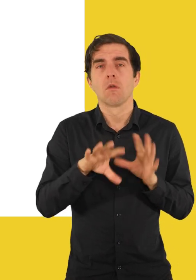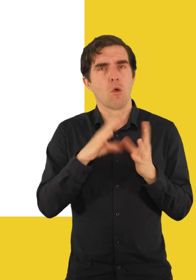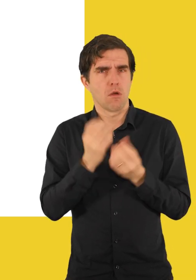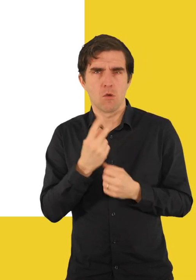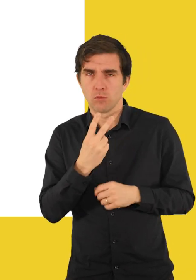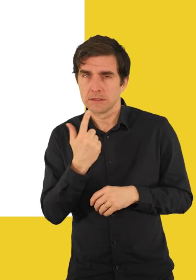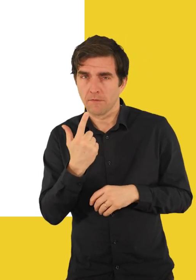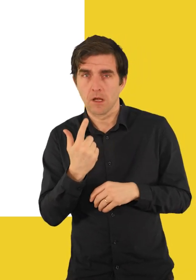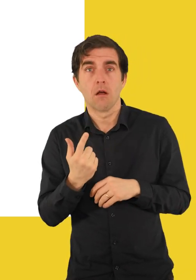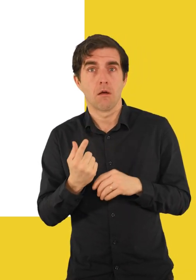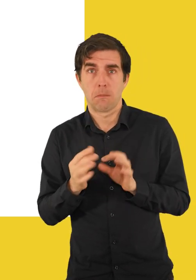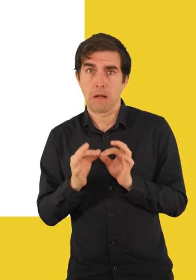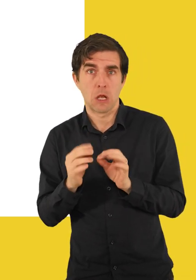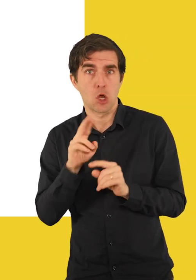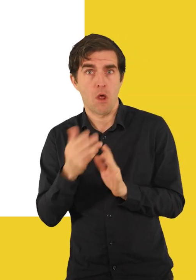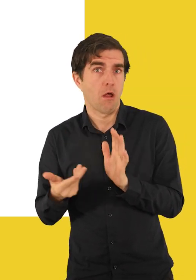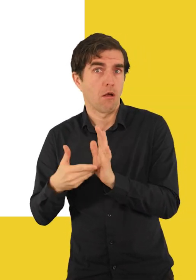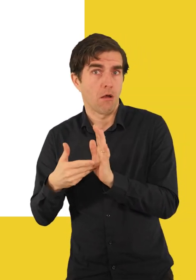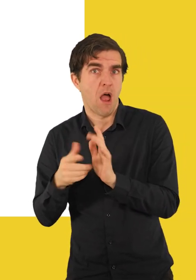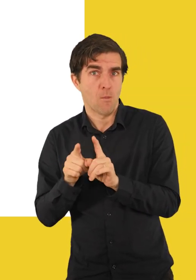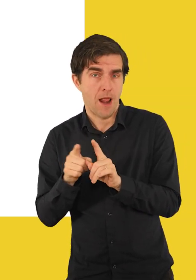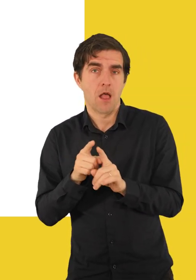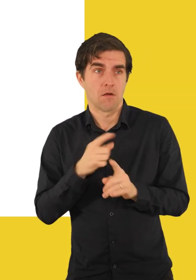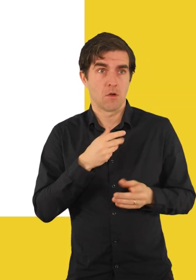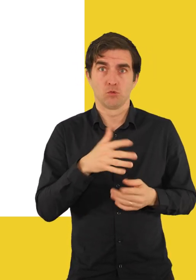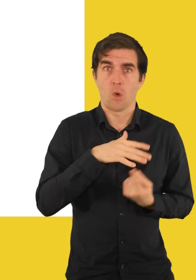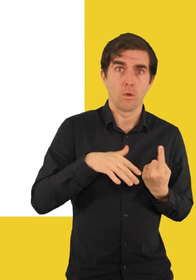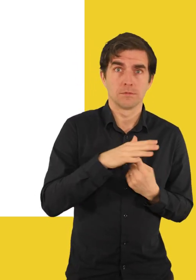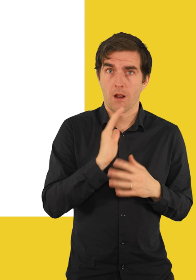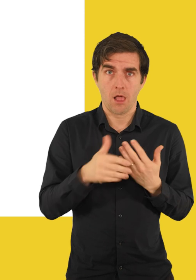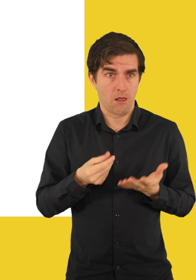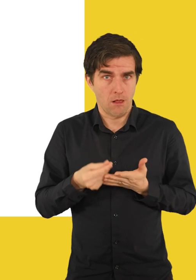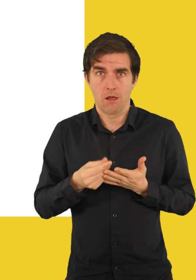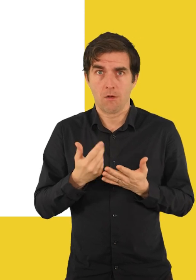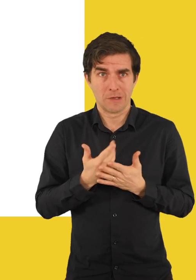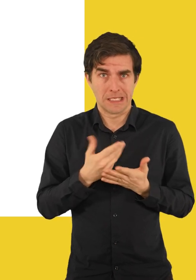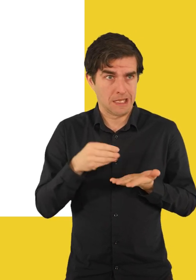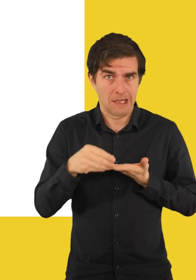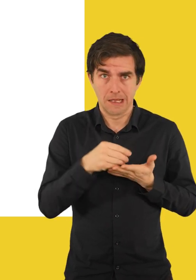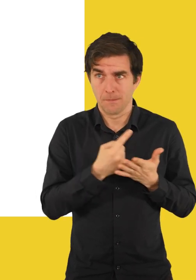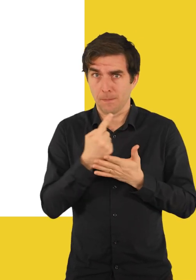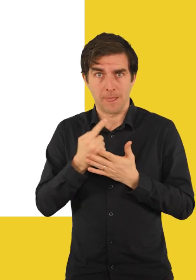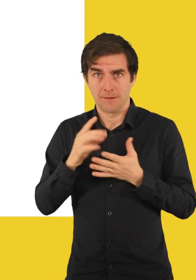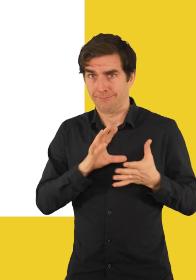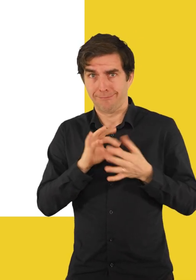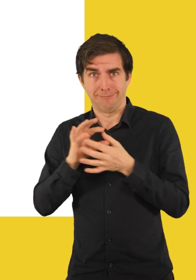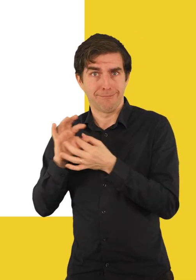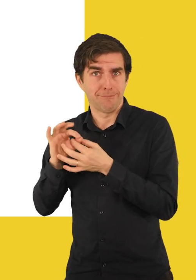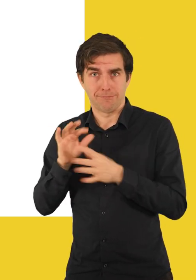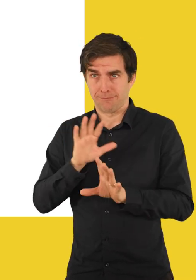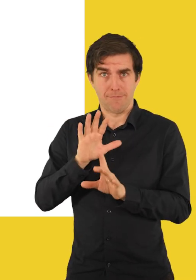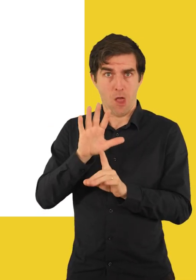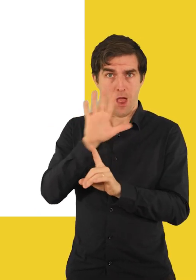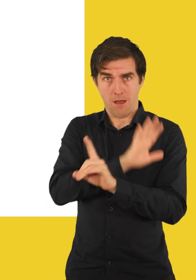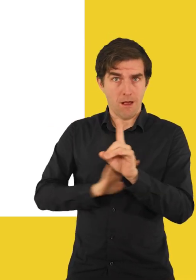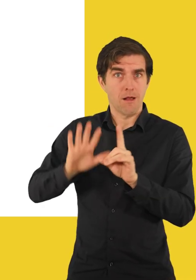another 27 billion euros, and the social costs. So these are all costs that happen in the supply chain. So outside of